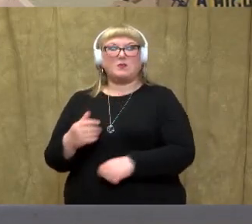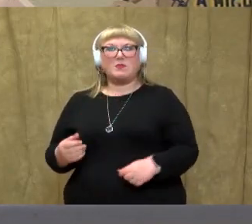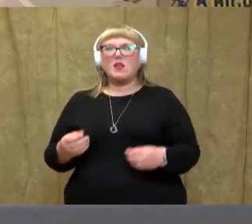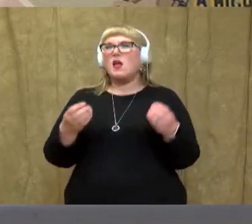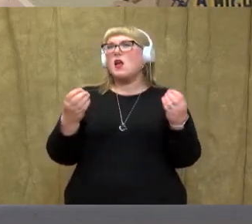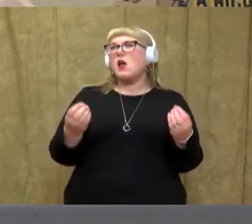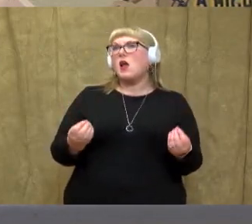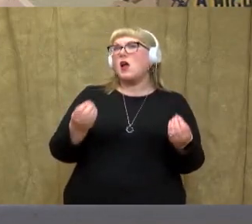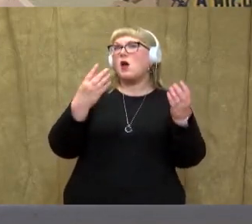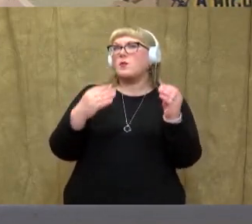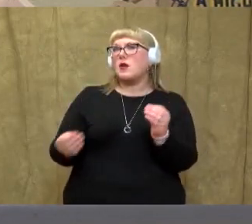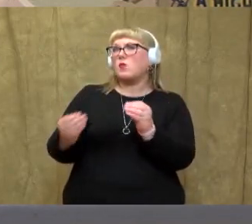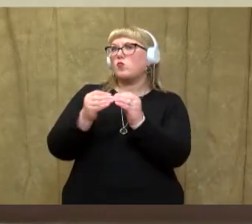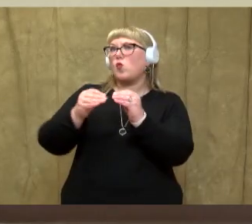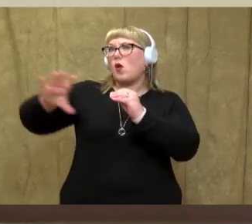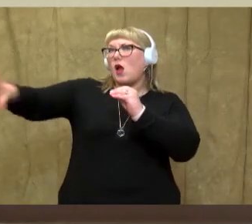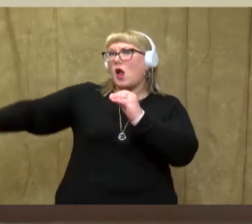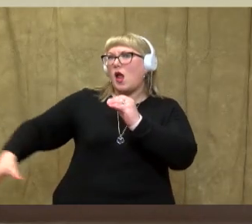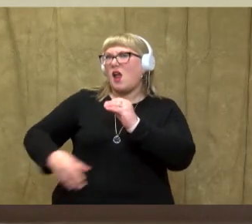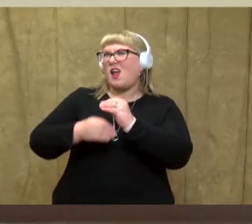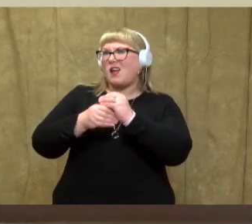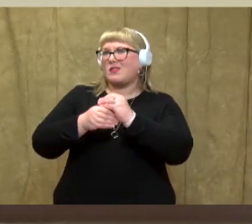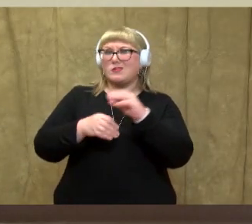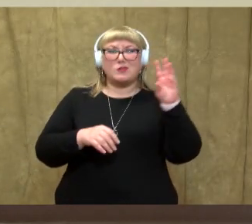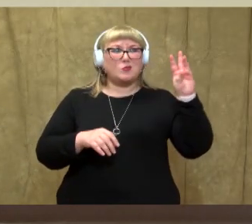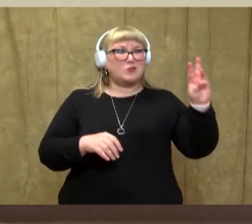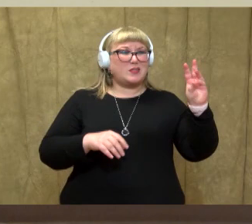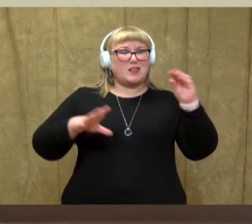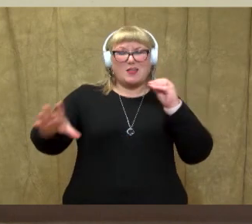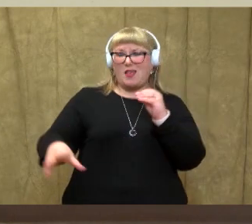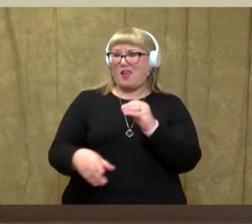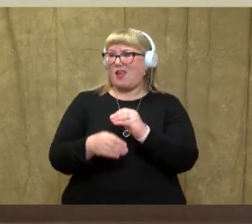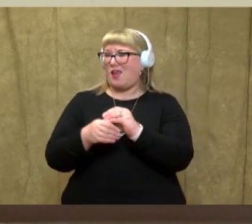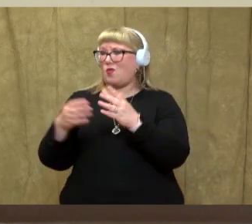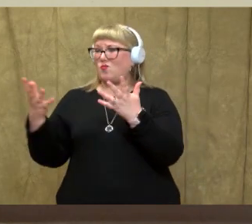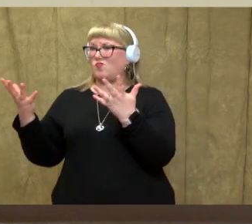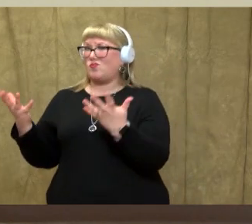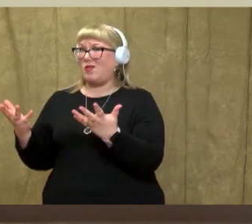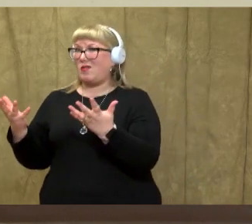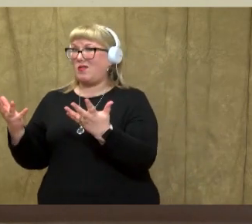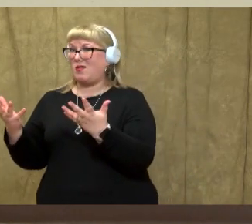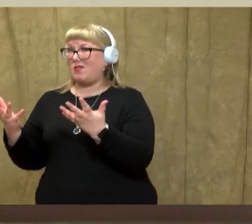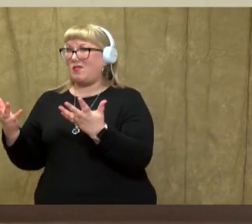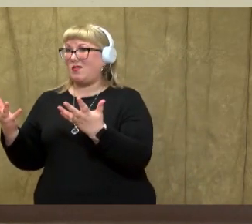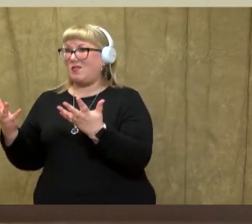more pieces of pizza do we need to add to our 6 pieces of pizza?